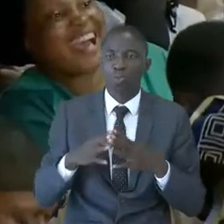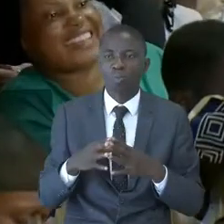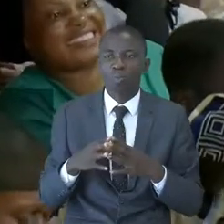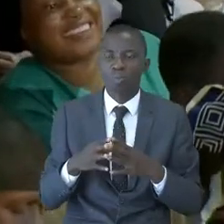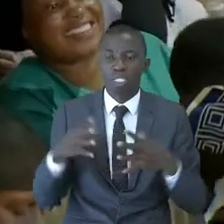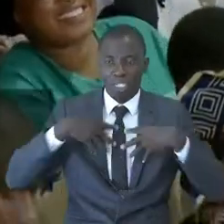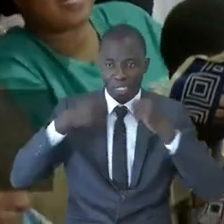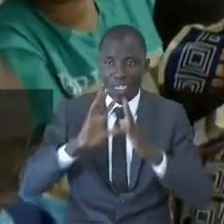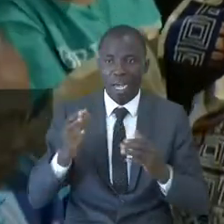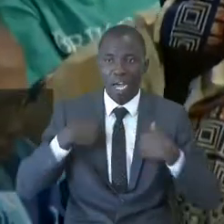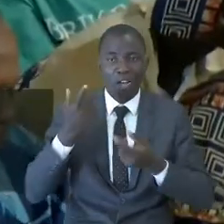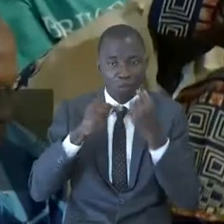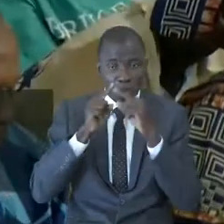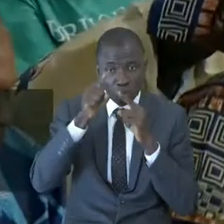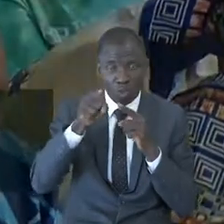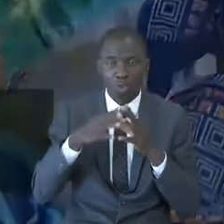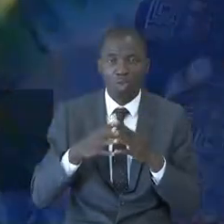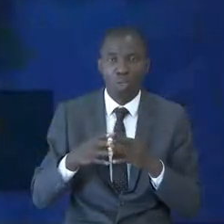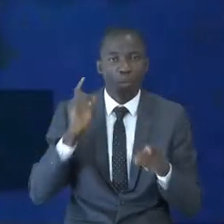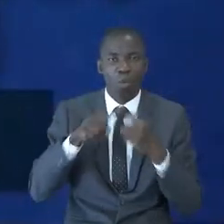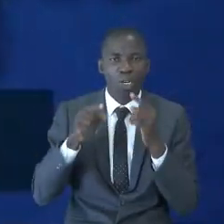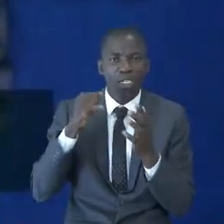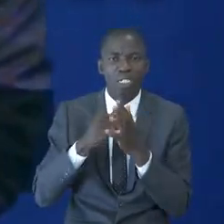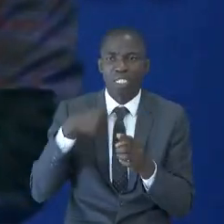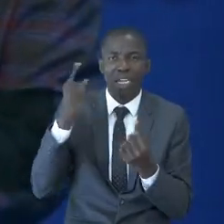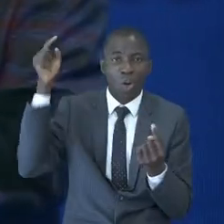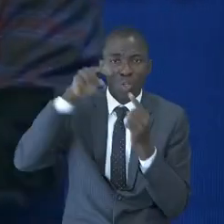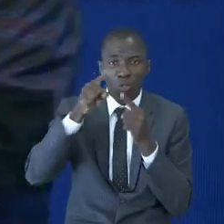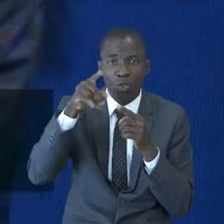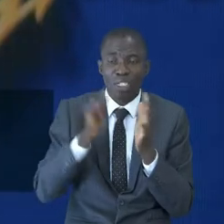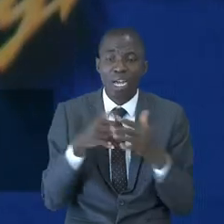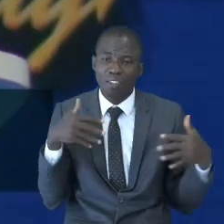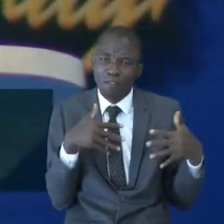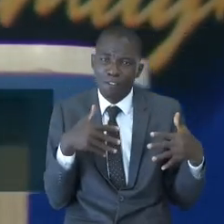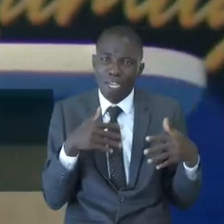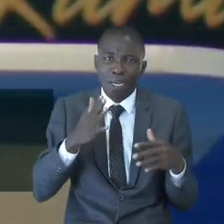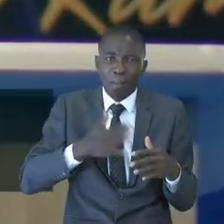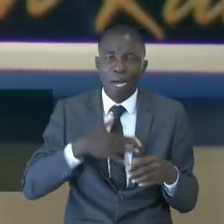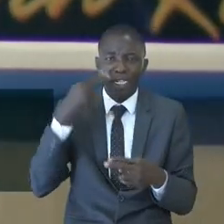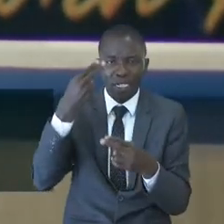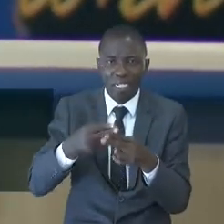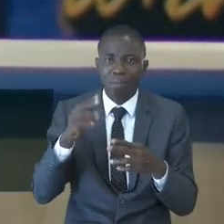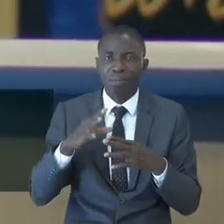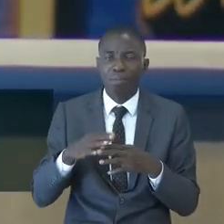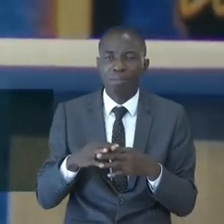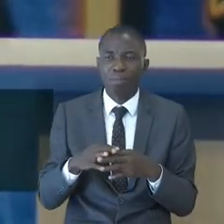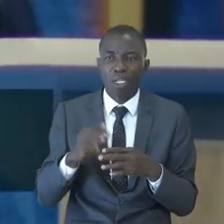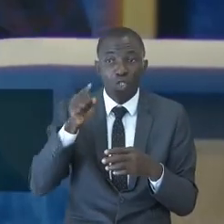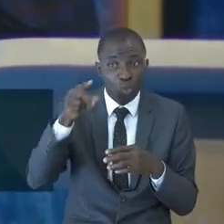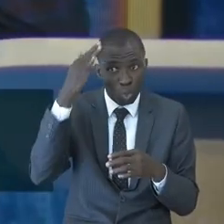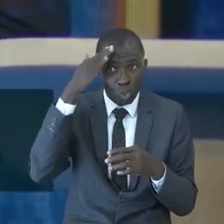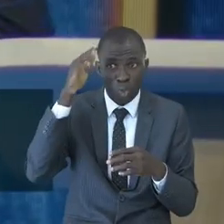It says, but unto you that fear my name. You know the